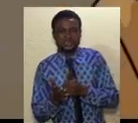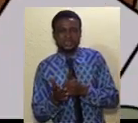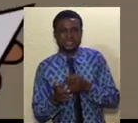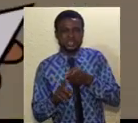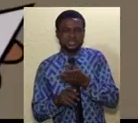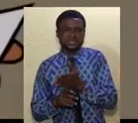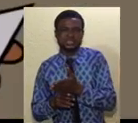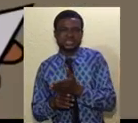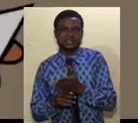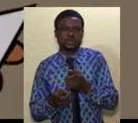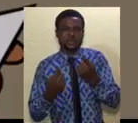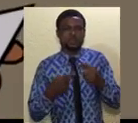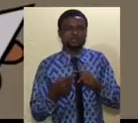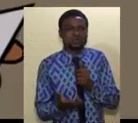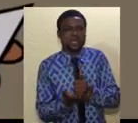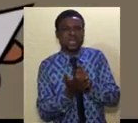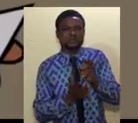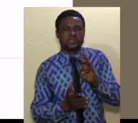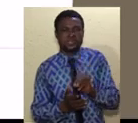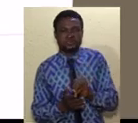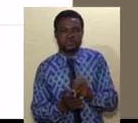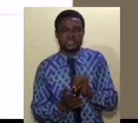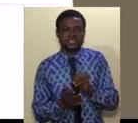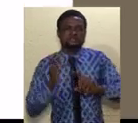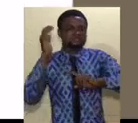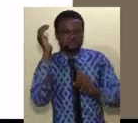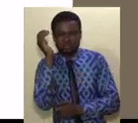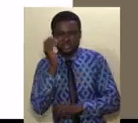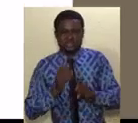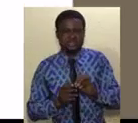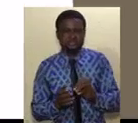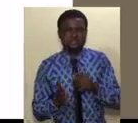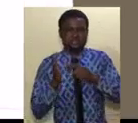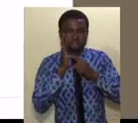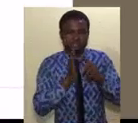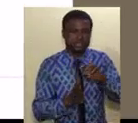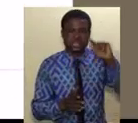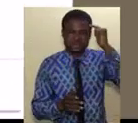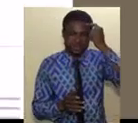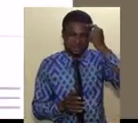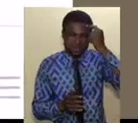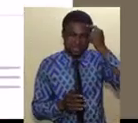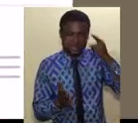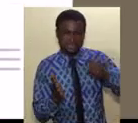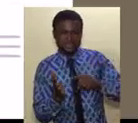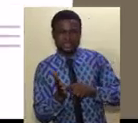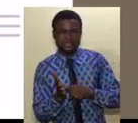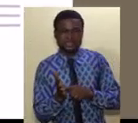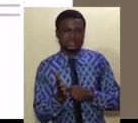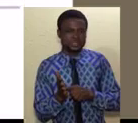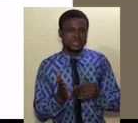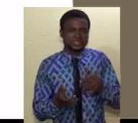platform. The mandated reporter in furtherance sent a mail giving the details of the case, pictures